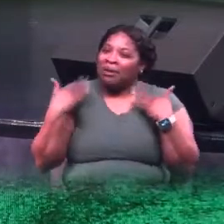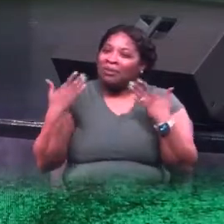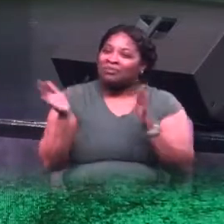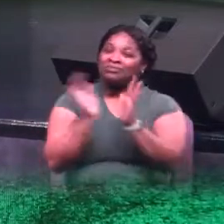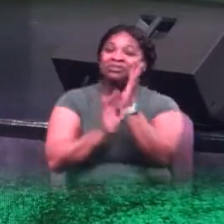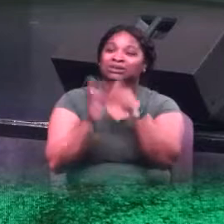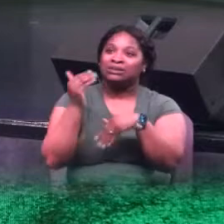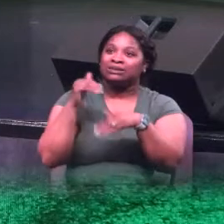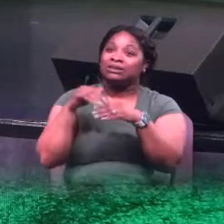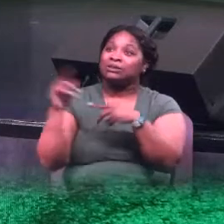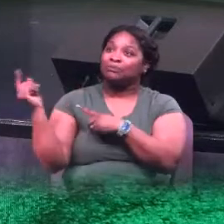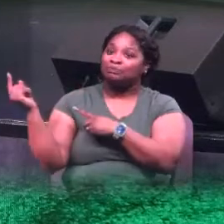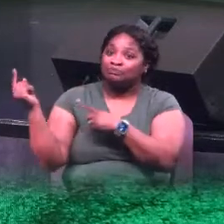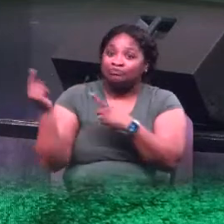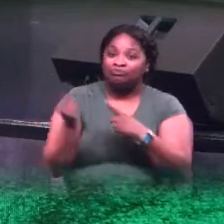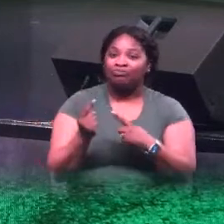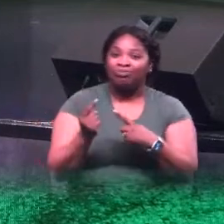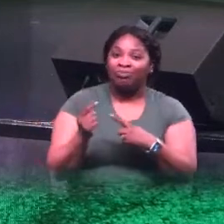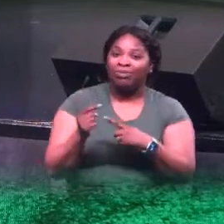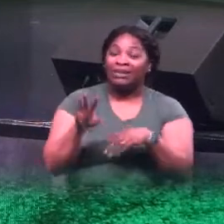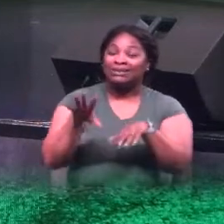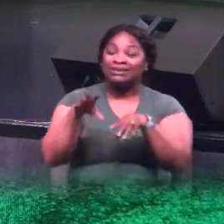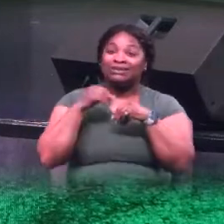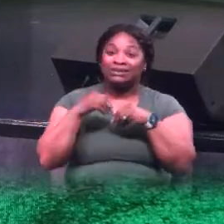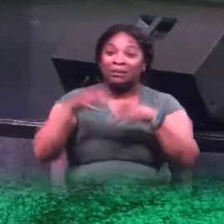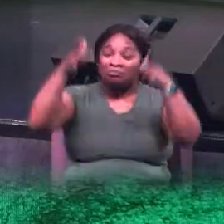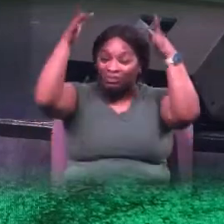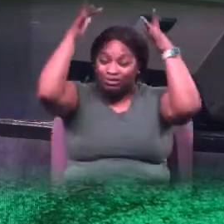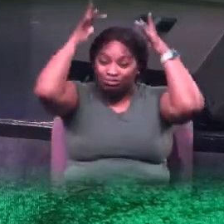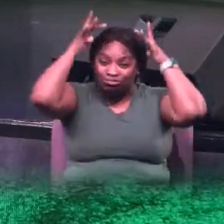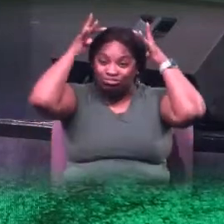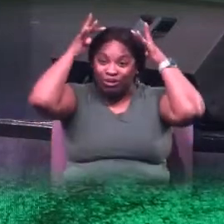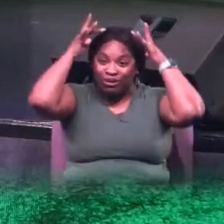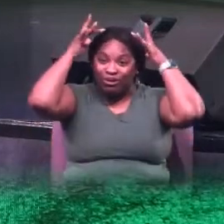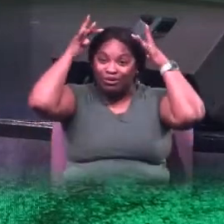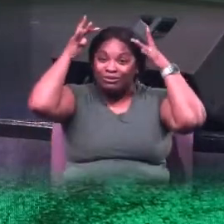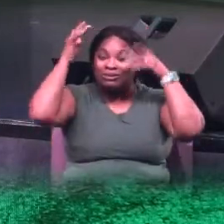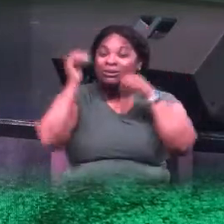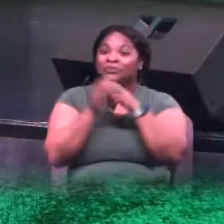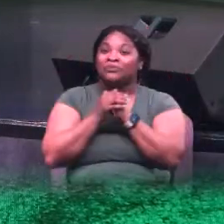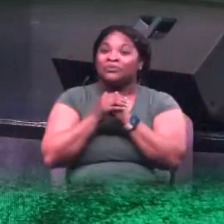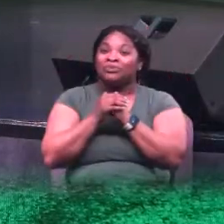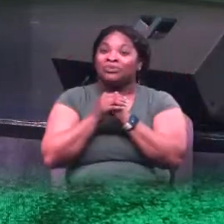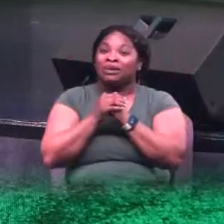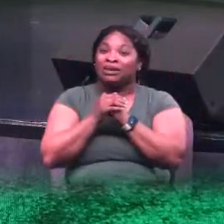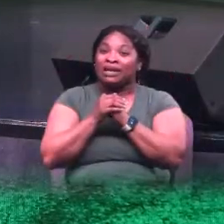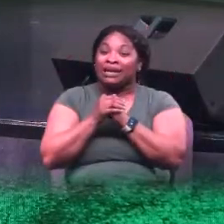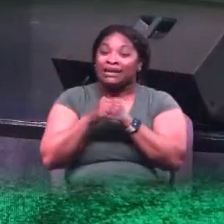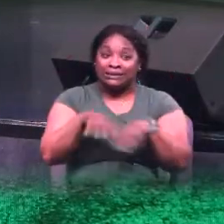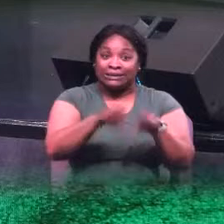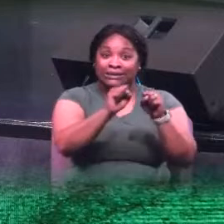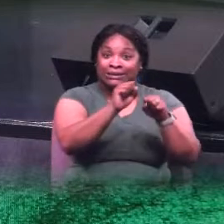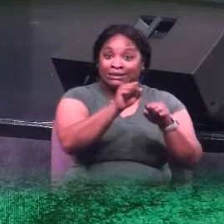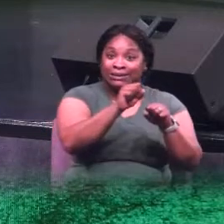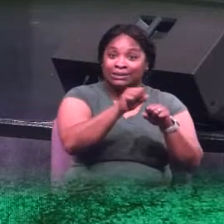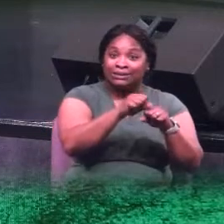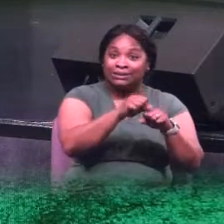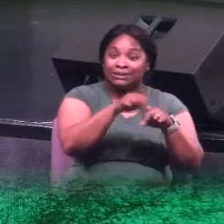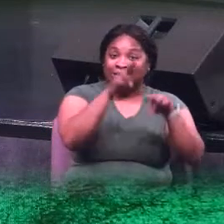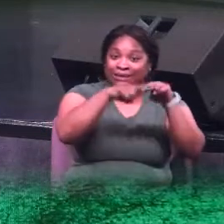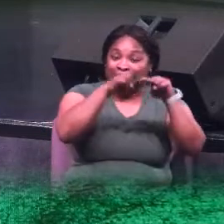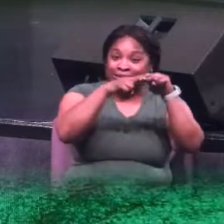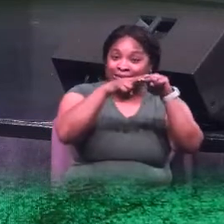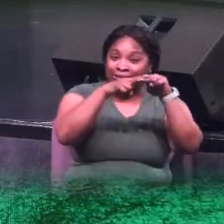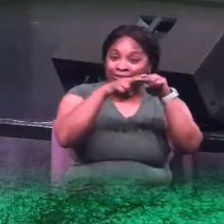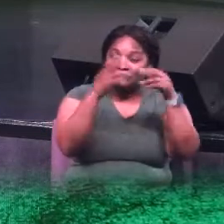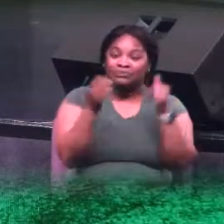Jesus arrives to receive his crown and to commandeer his throne. And this is